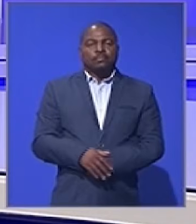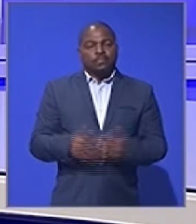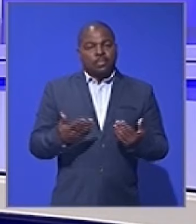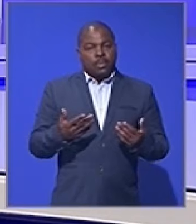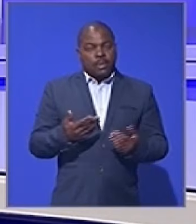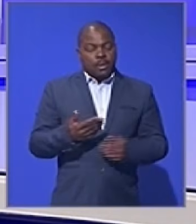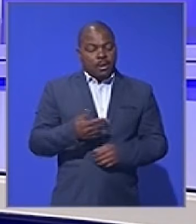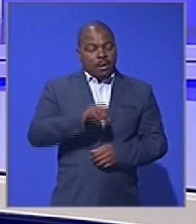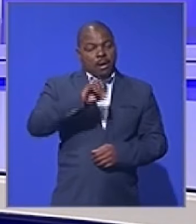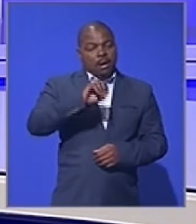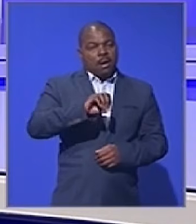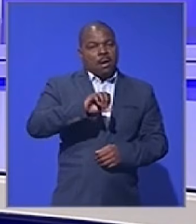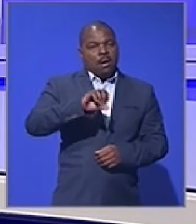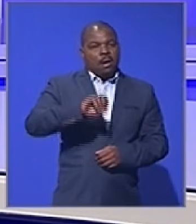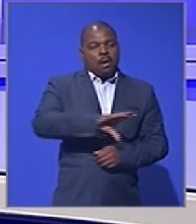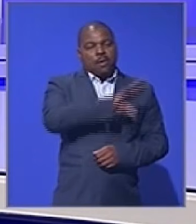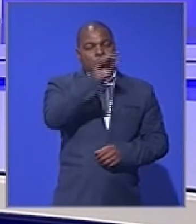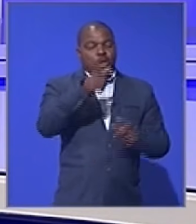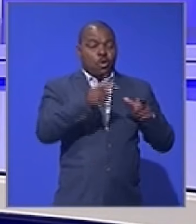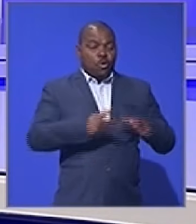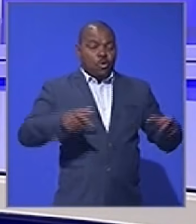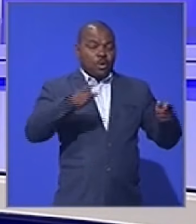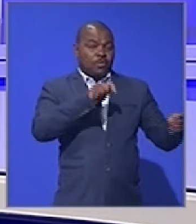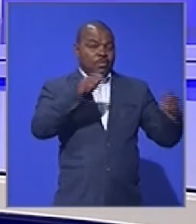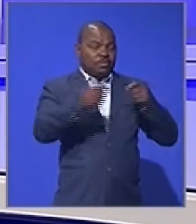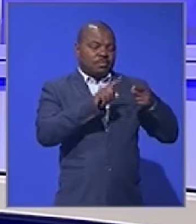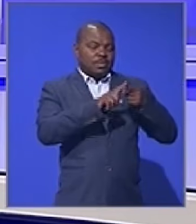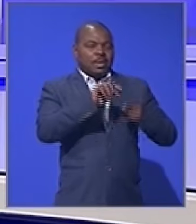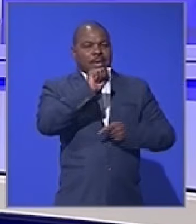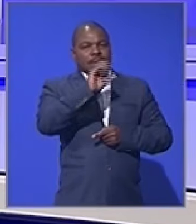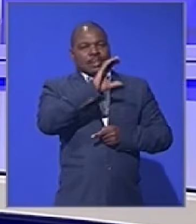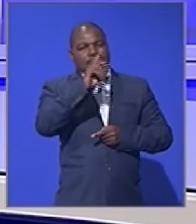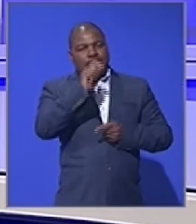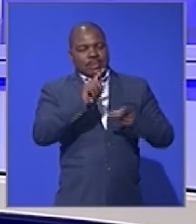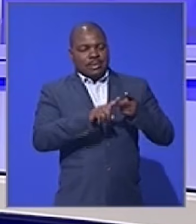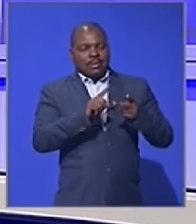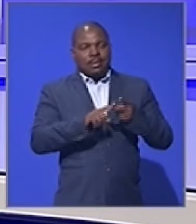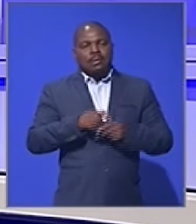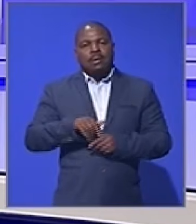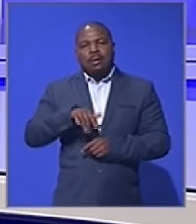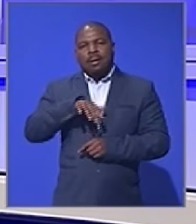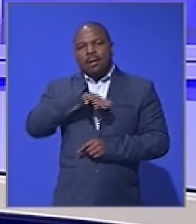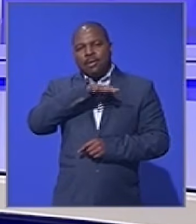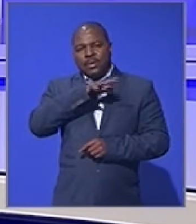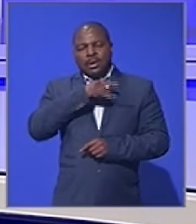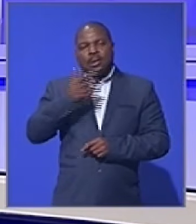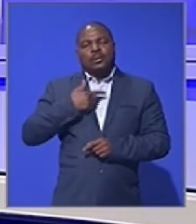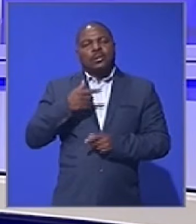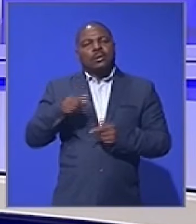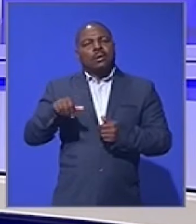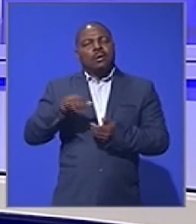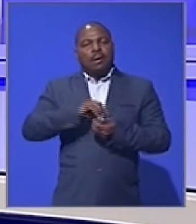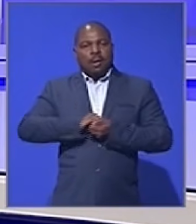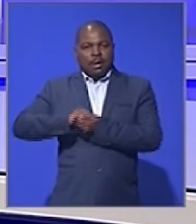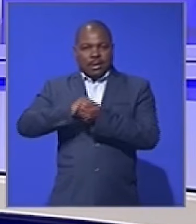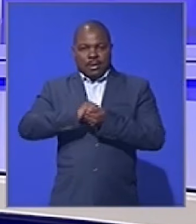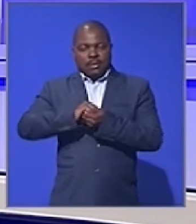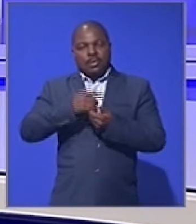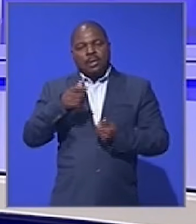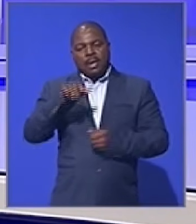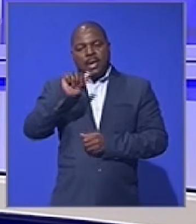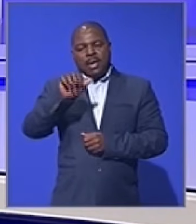Mekgatlo ya African Congress for Transformation goba ACT le African Alliance of Social Democrats